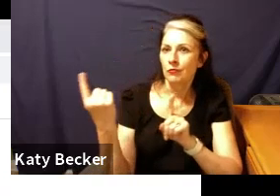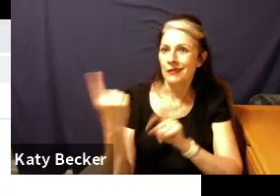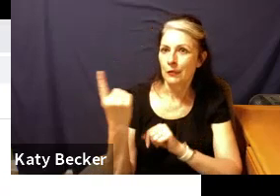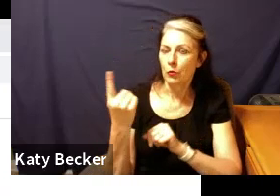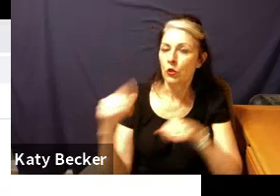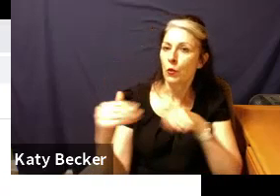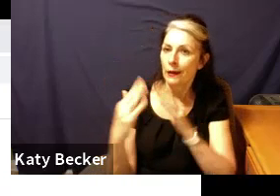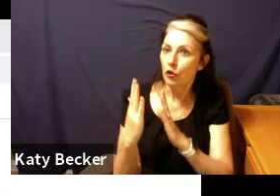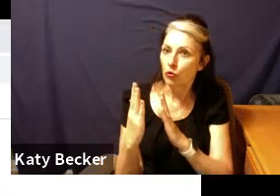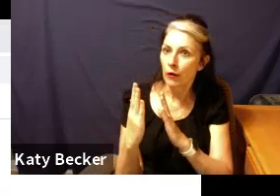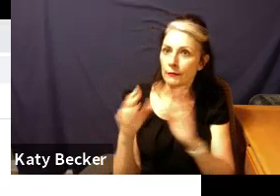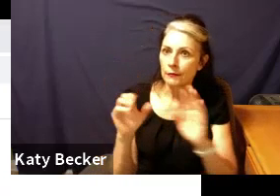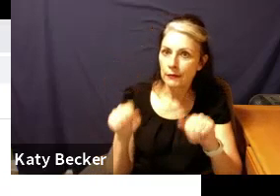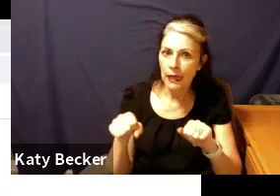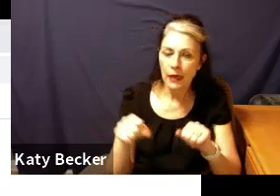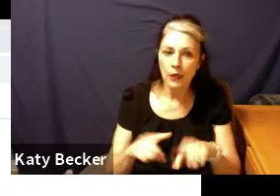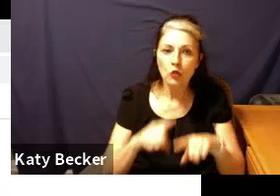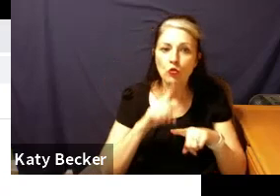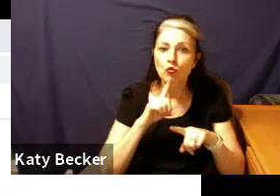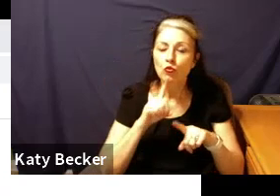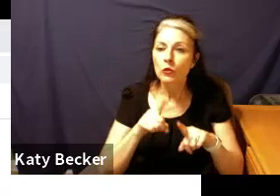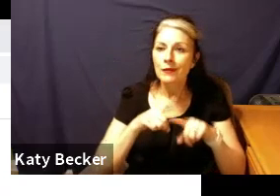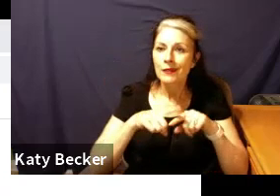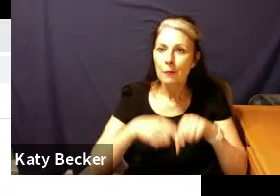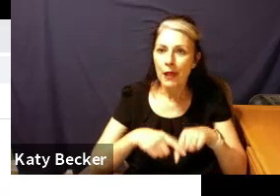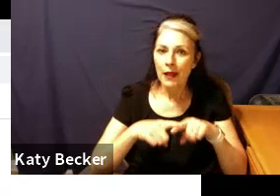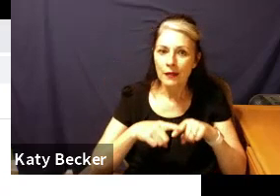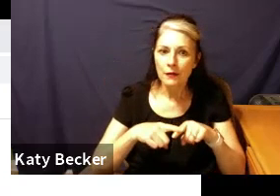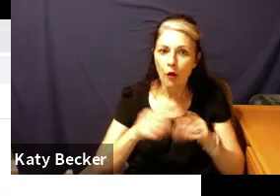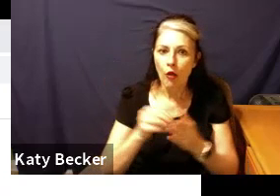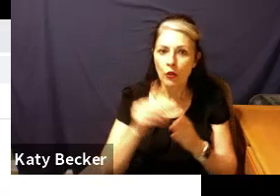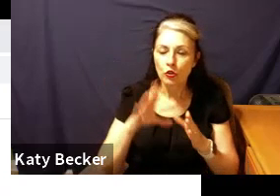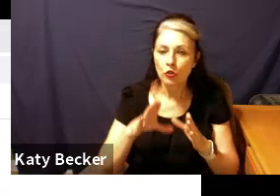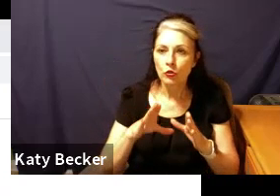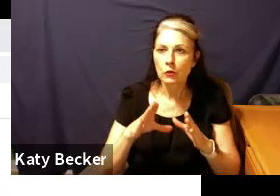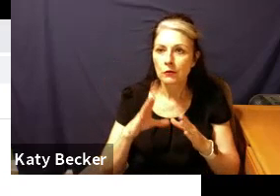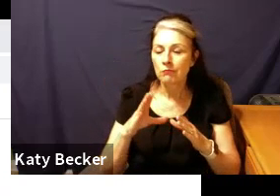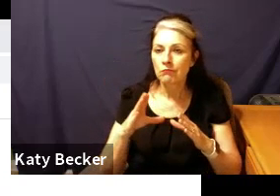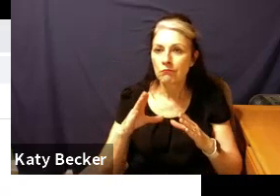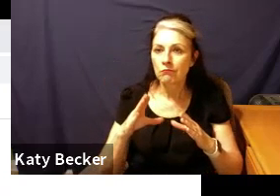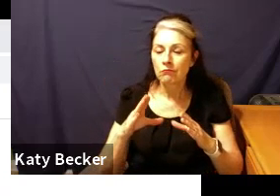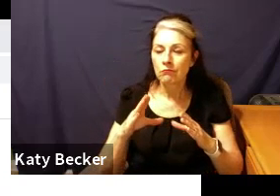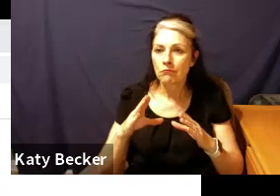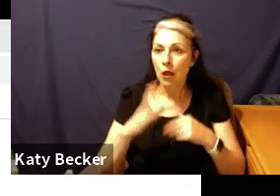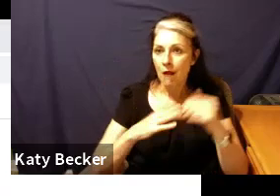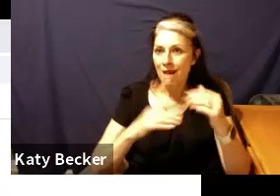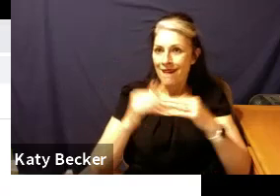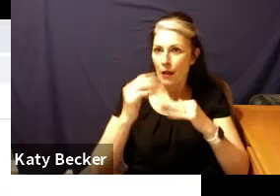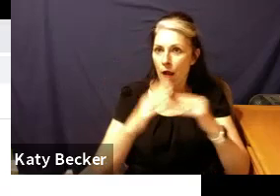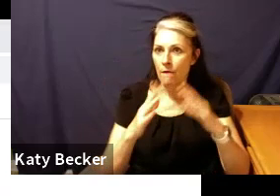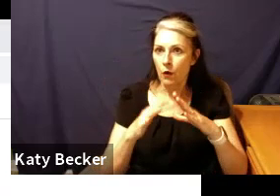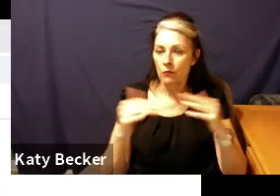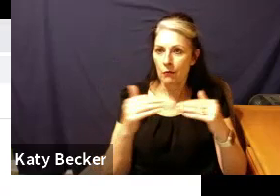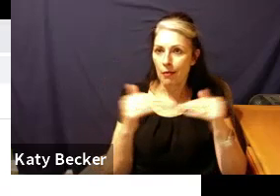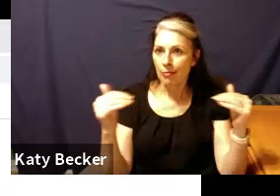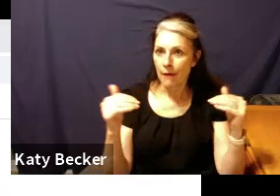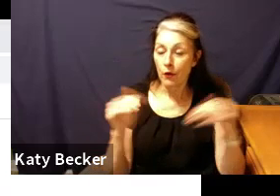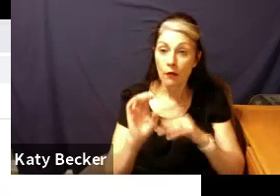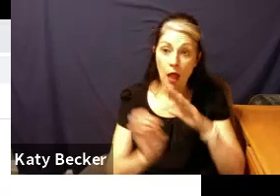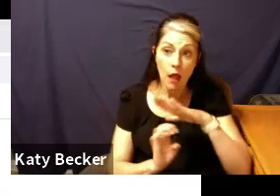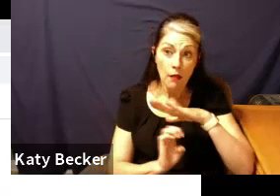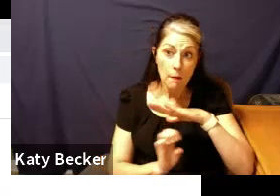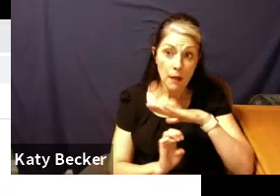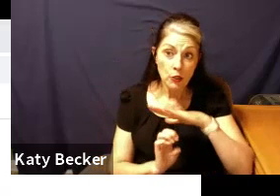So I think it really depends upon your student's comfort level. Who are they comfortable with? But I think in an elementary